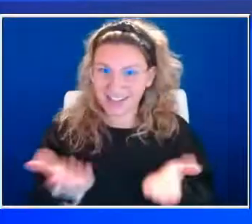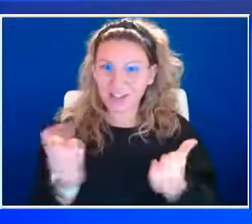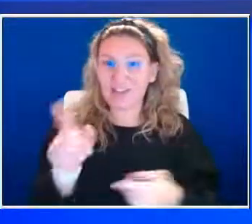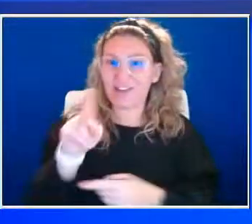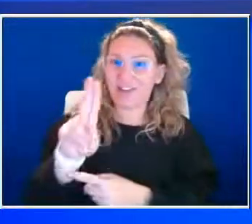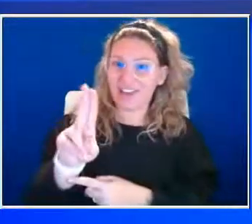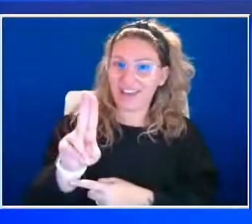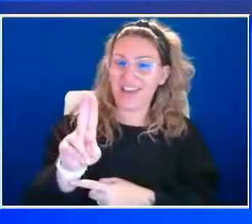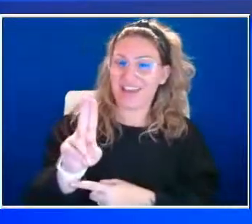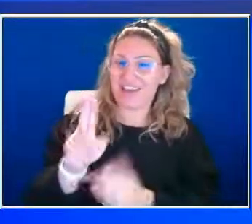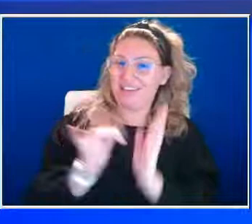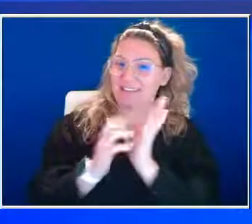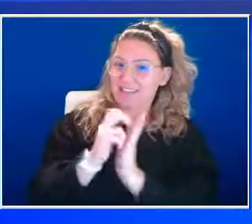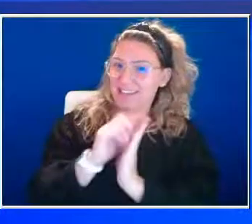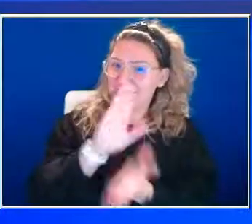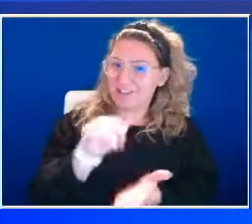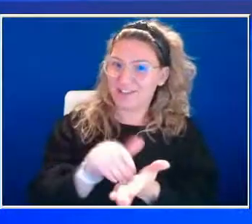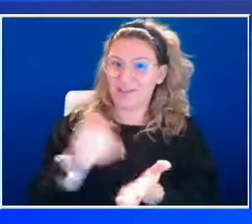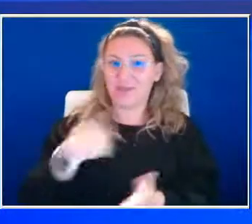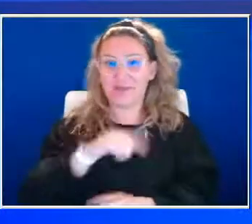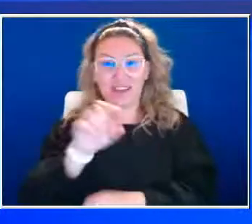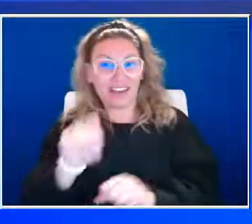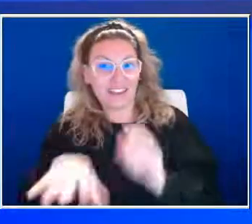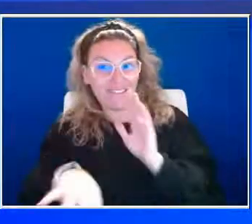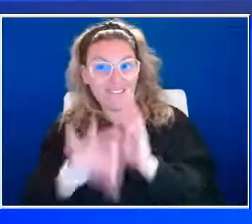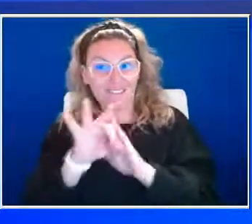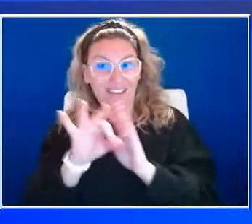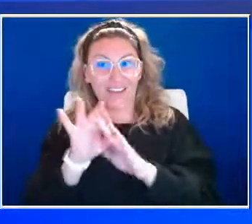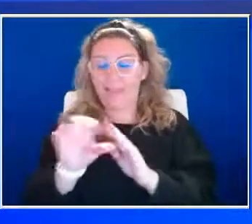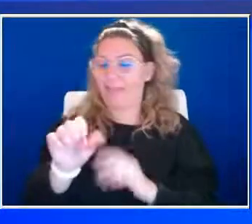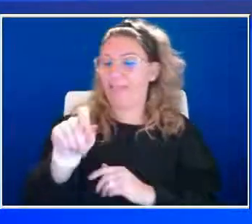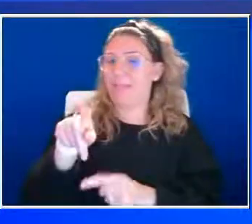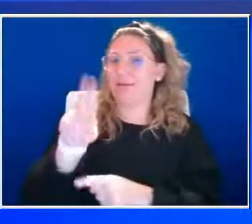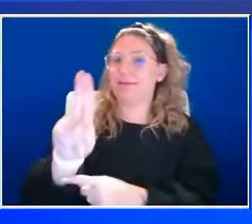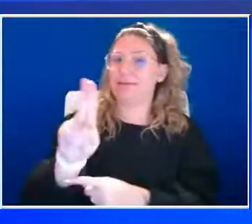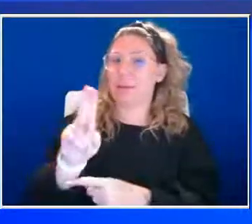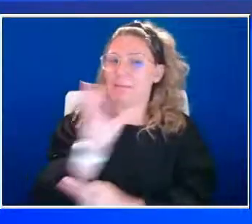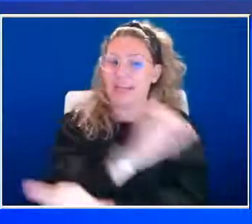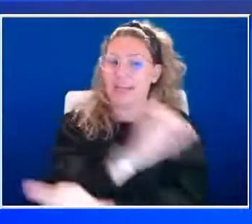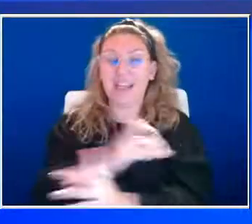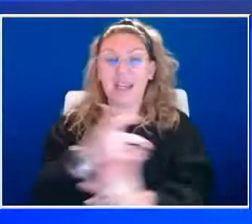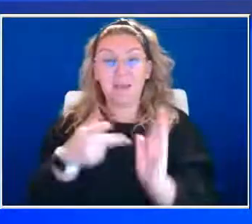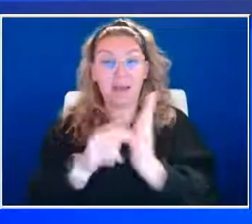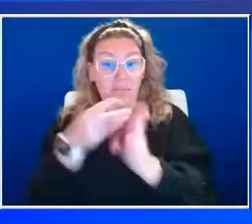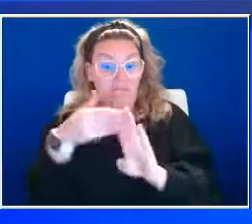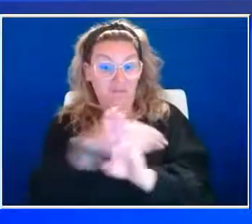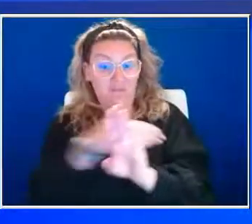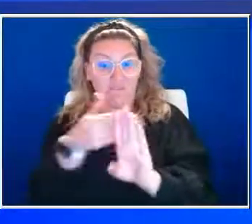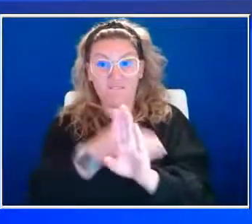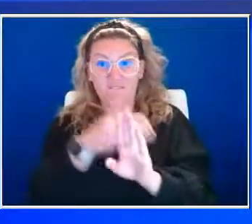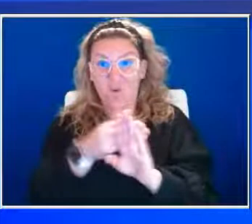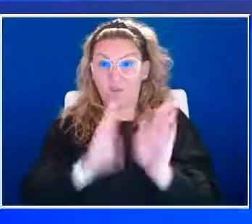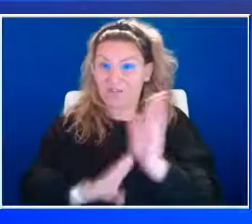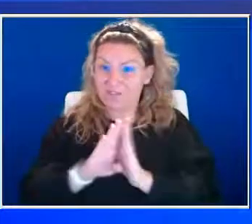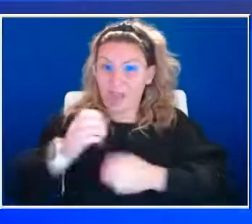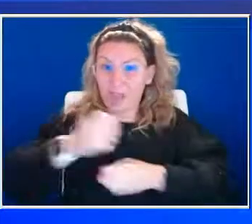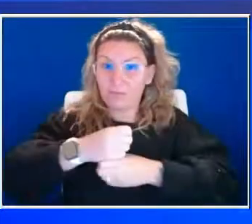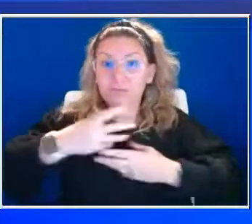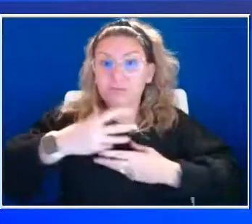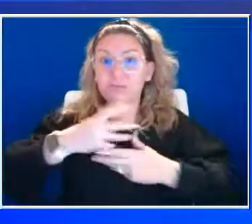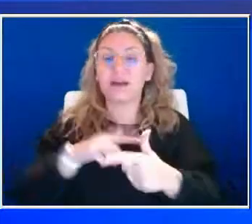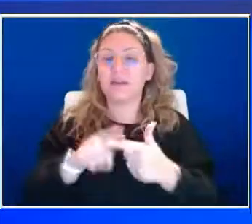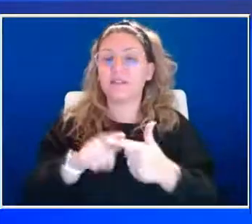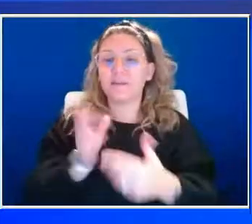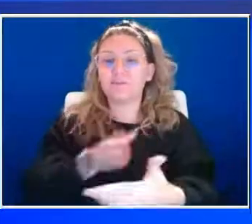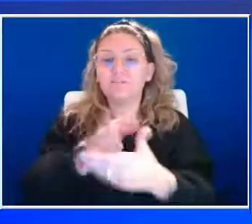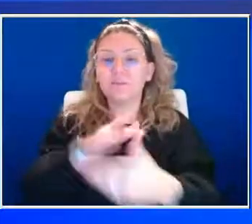Cancer Center where we can detect it at the subclinical level, meaning before patients develop that swelling. And we can actually intervene early, teaching